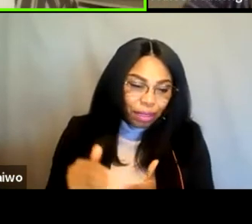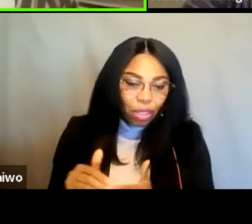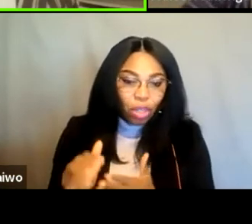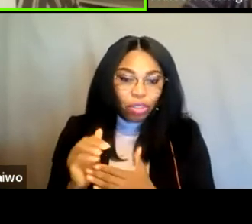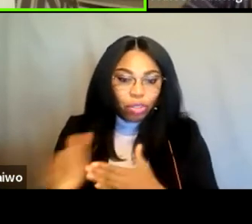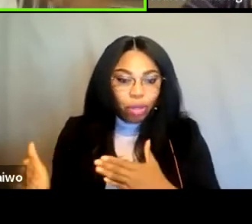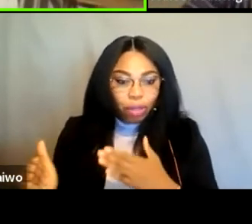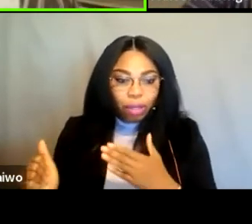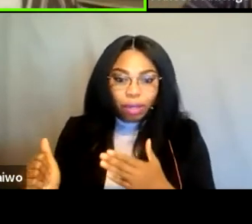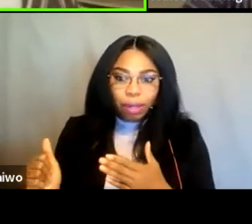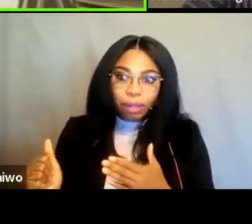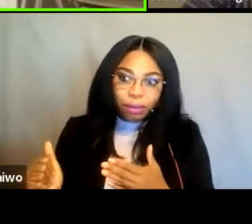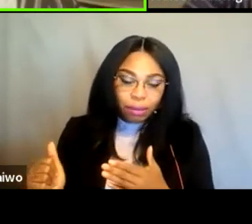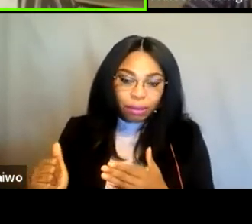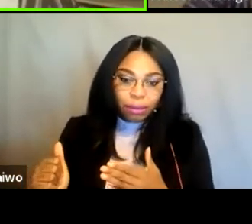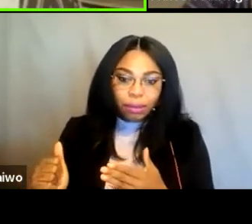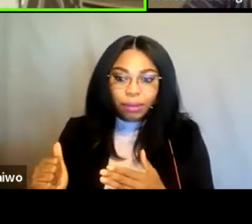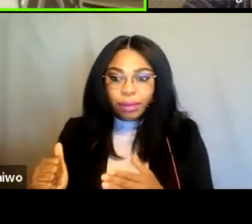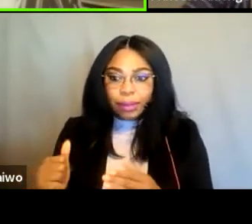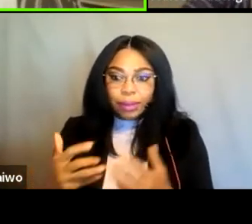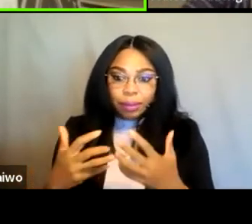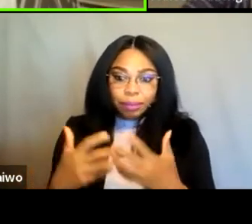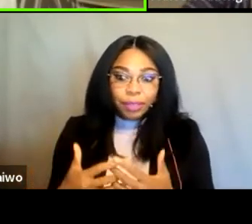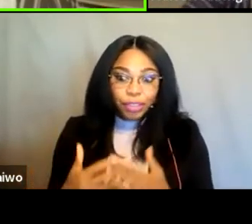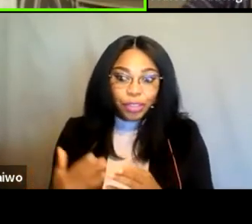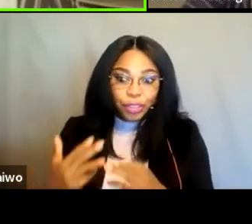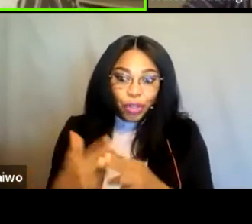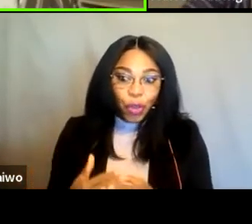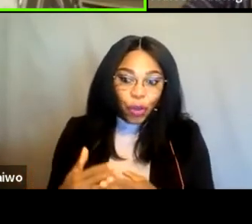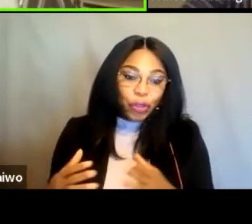dollar, billion-dollar machine called Hollywood, an